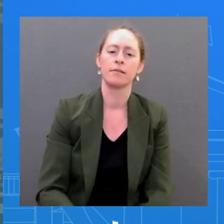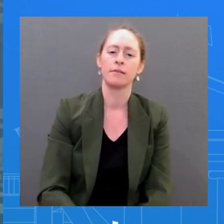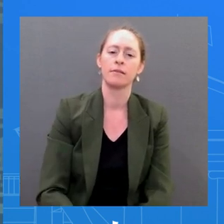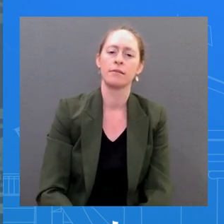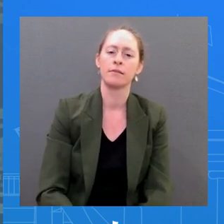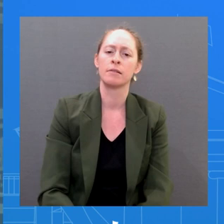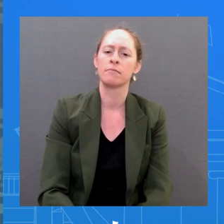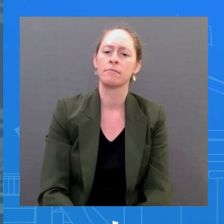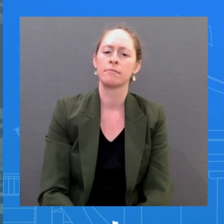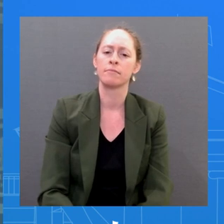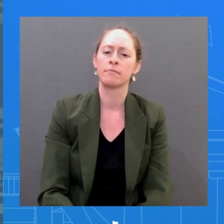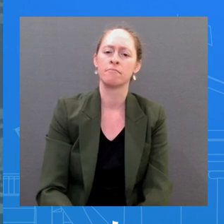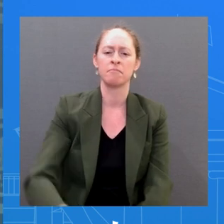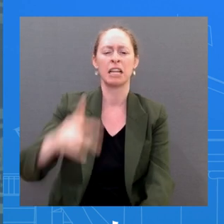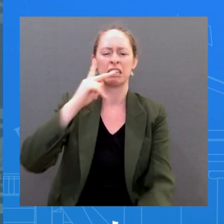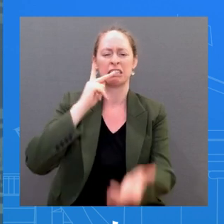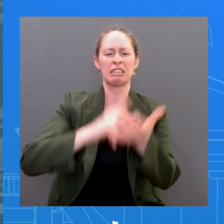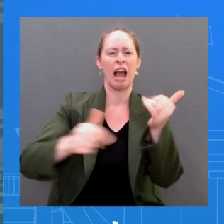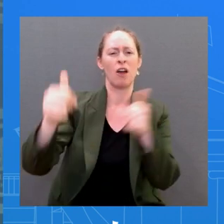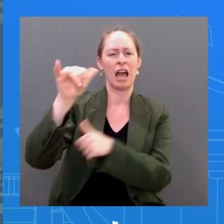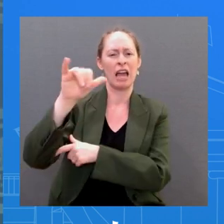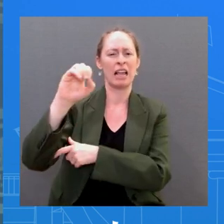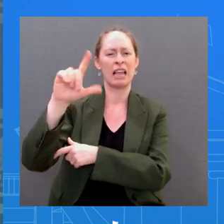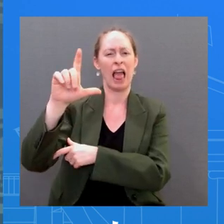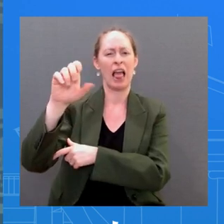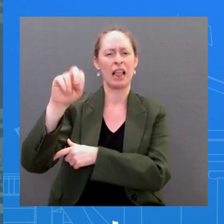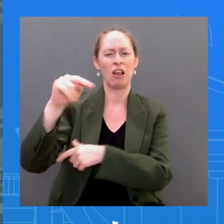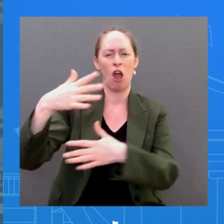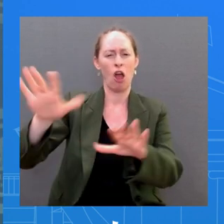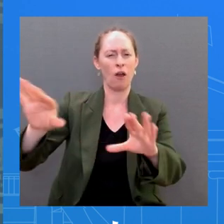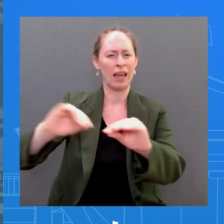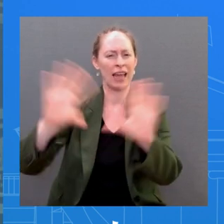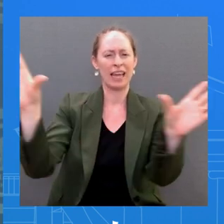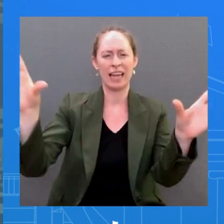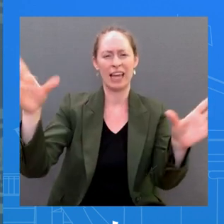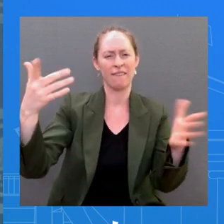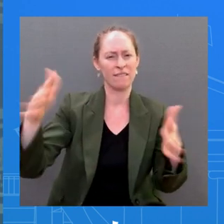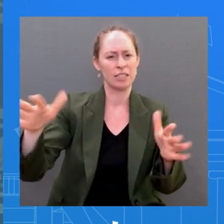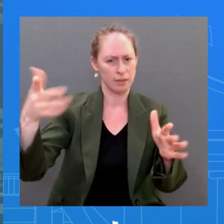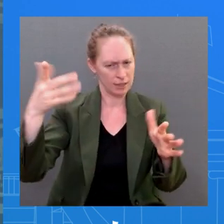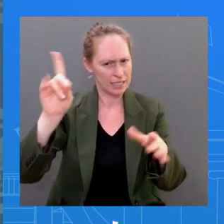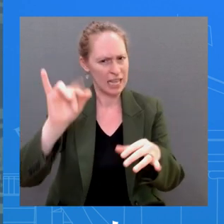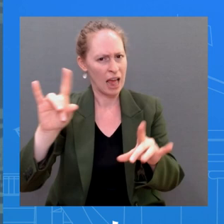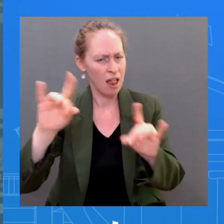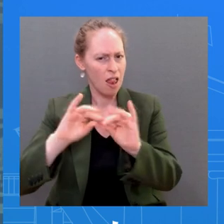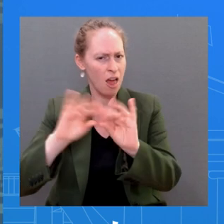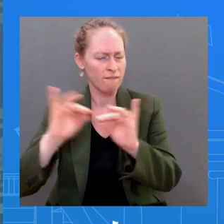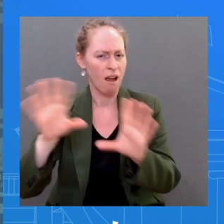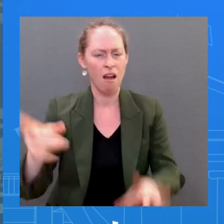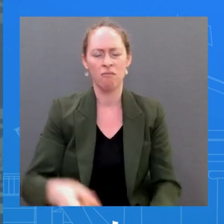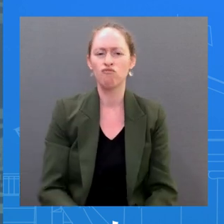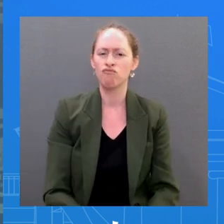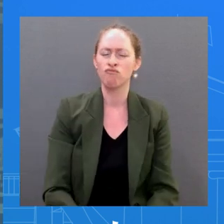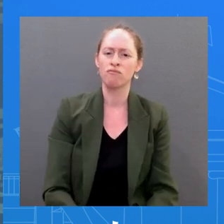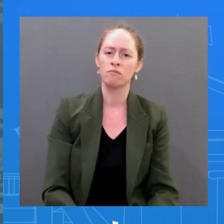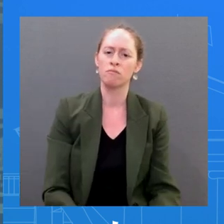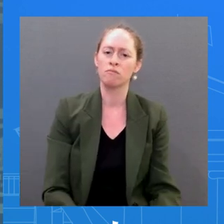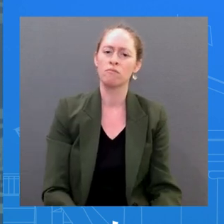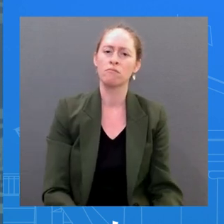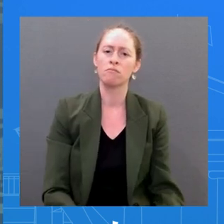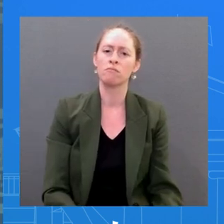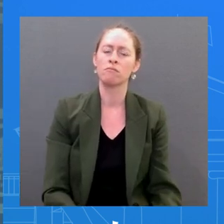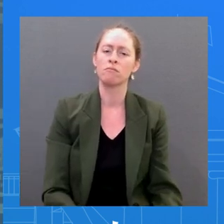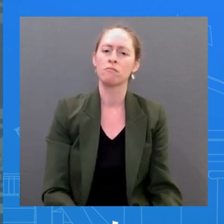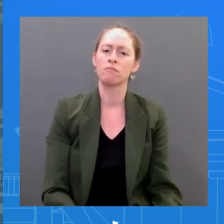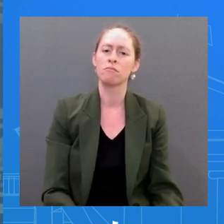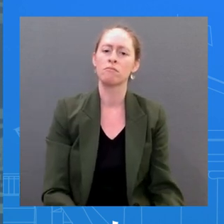The secretary, you know, spoke to this herself to clarify her remarks. And it's true that nobody at the time foresaw the